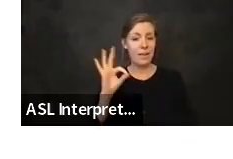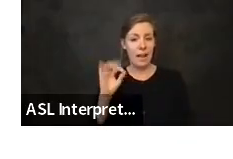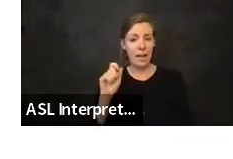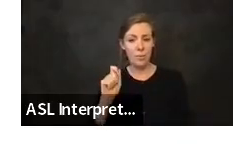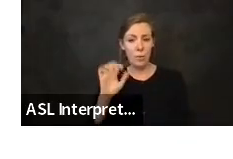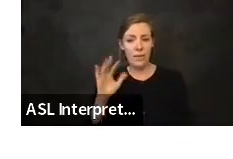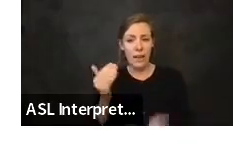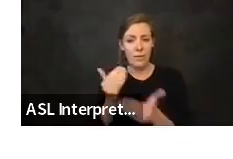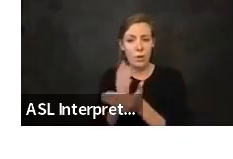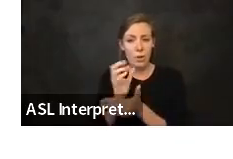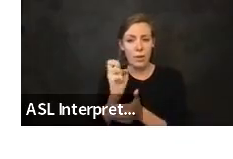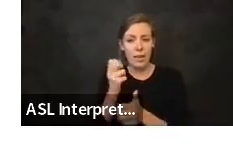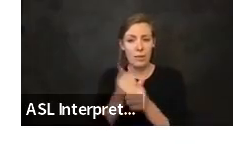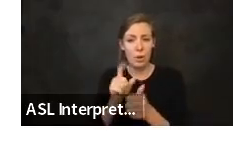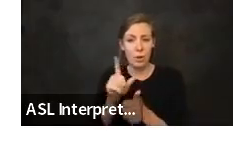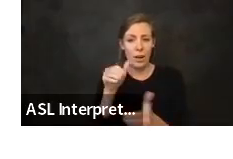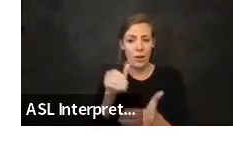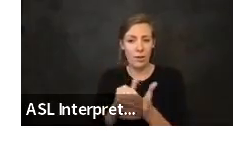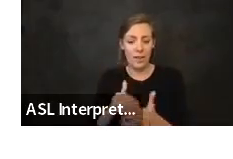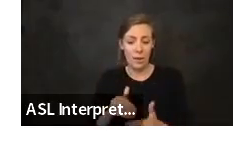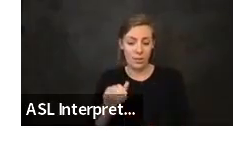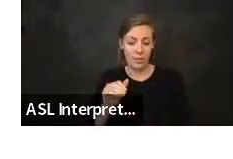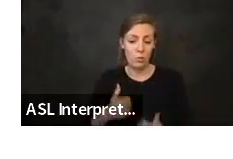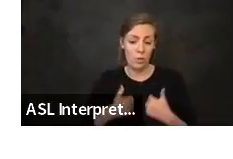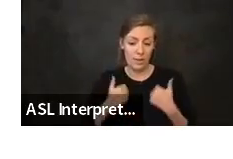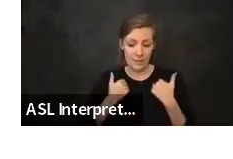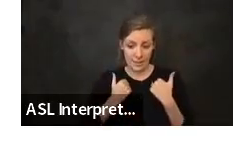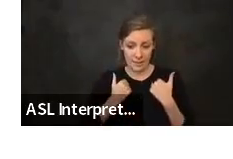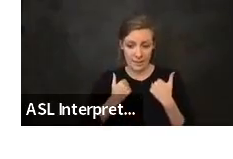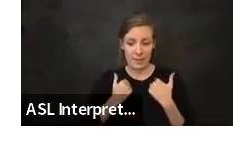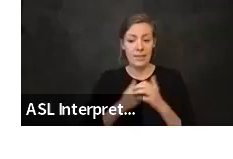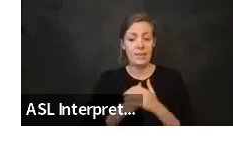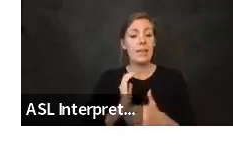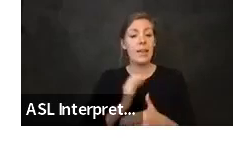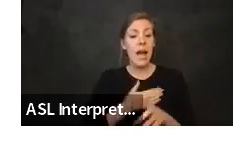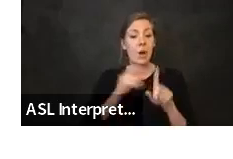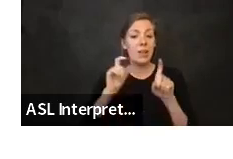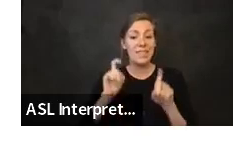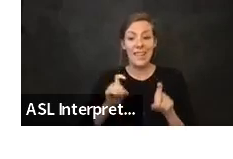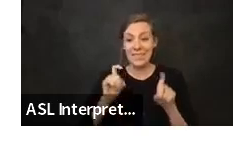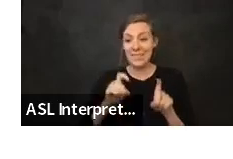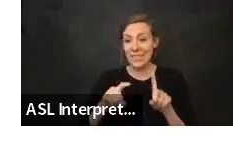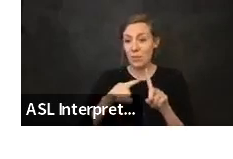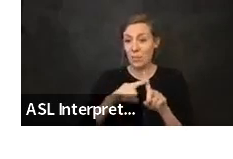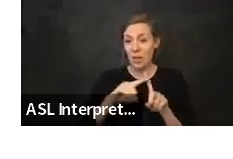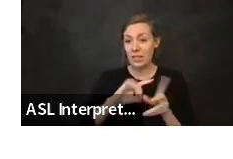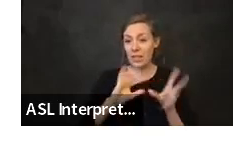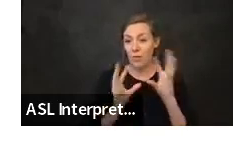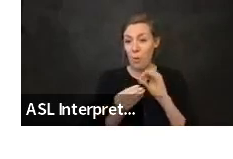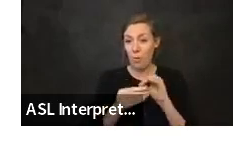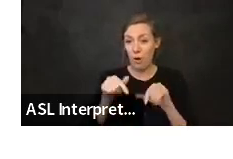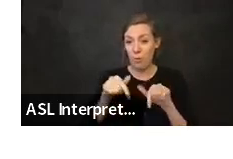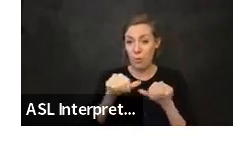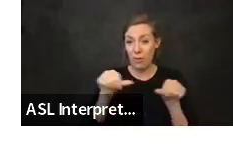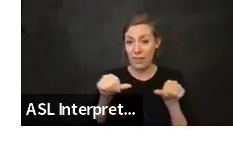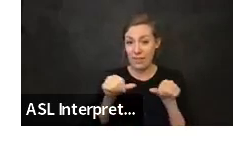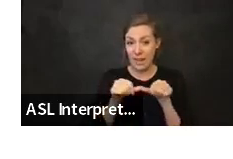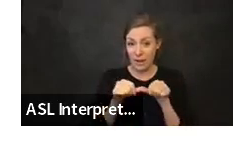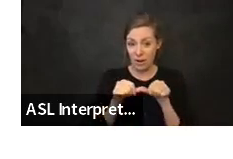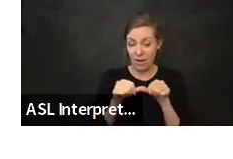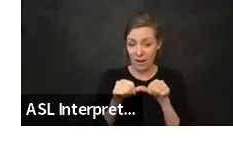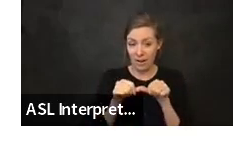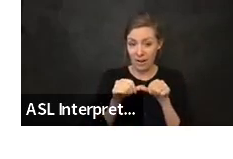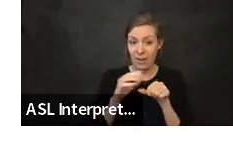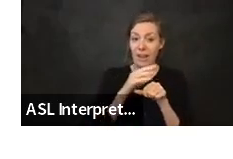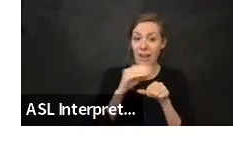cases per 100,000 residents. Our testing positivity overall in the county, as well as